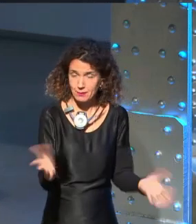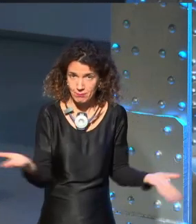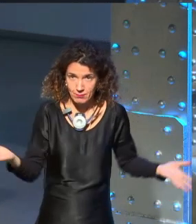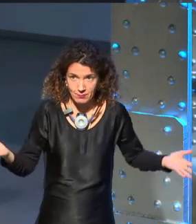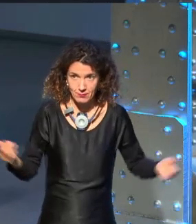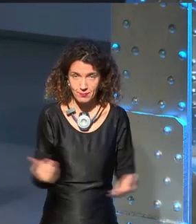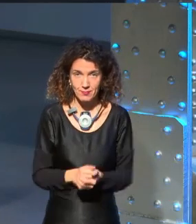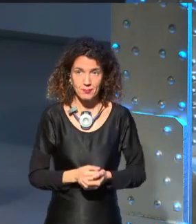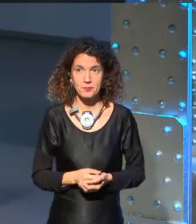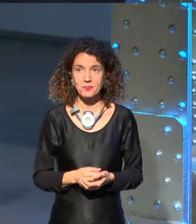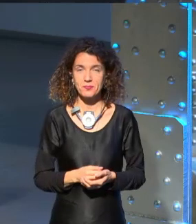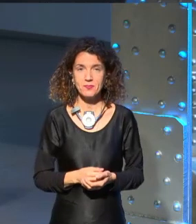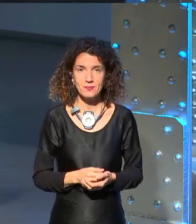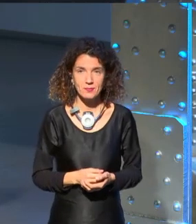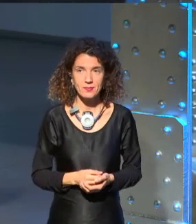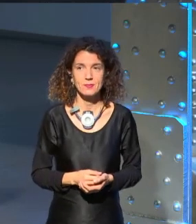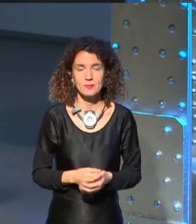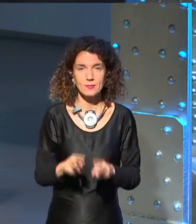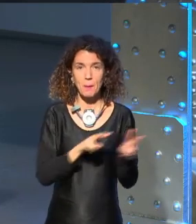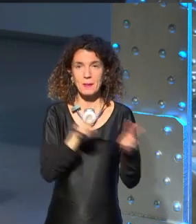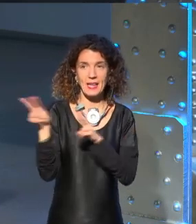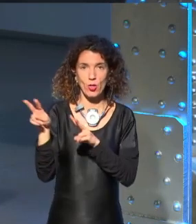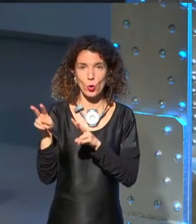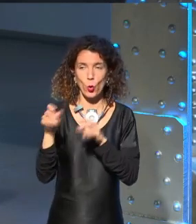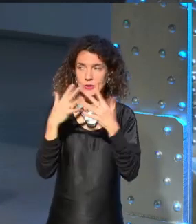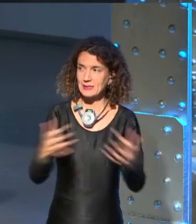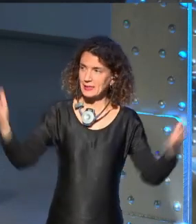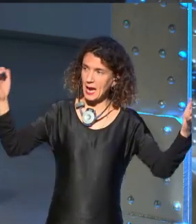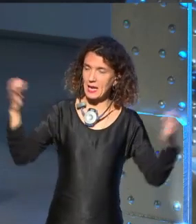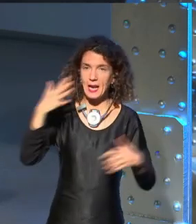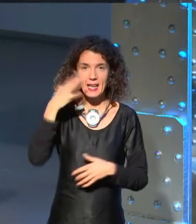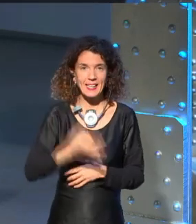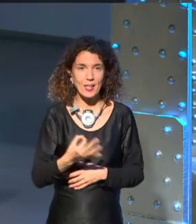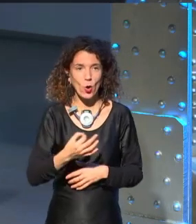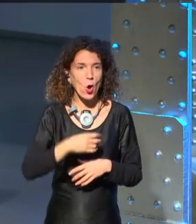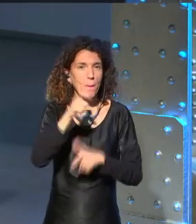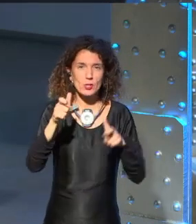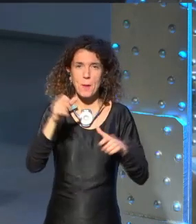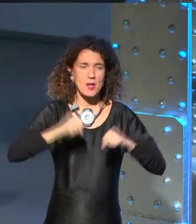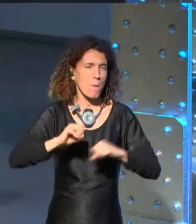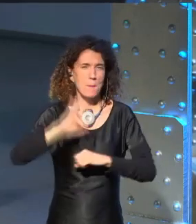¿Por qué alguien I'm looking around the room, and I'm pretty sure I'm the oldest guy in the room, but